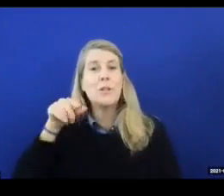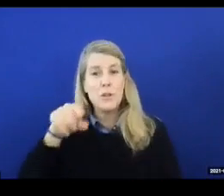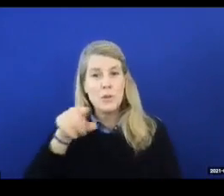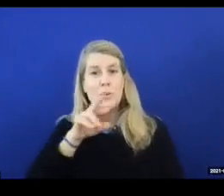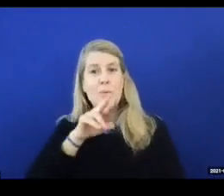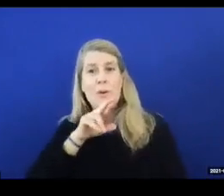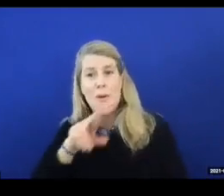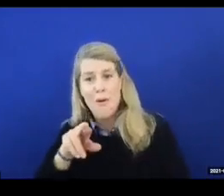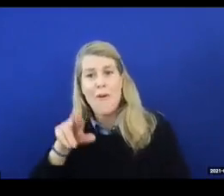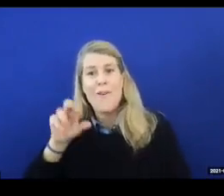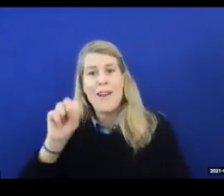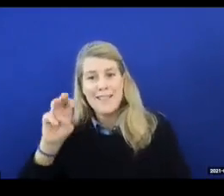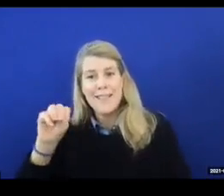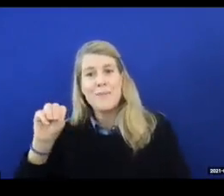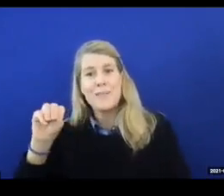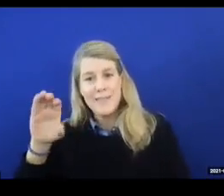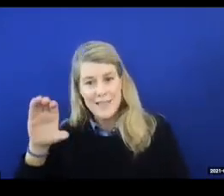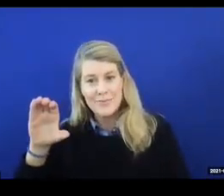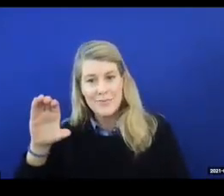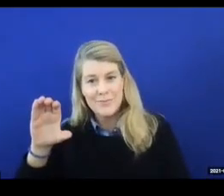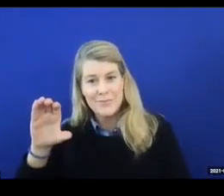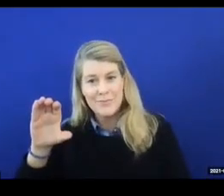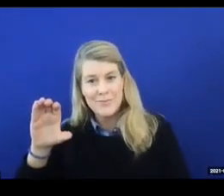are SMC.